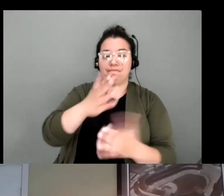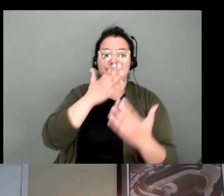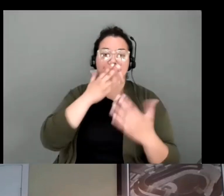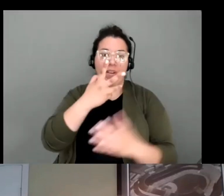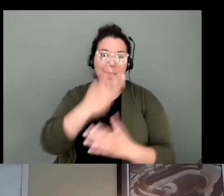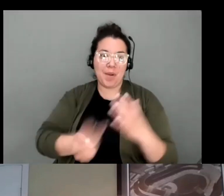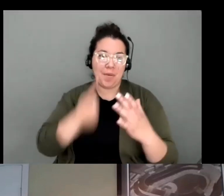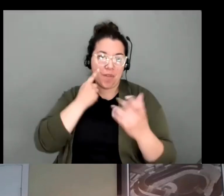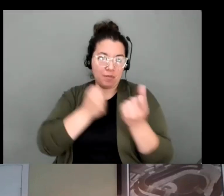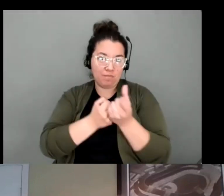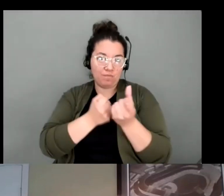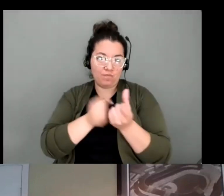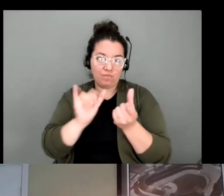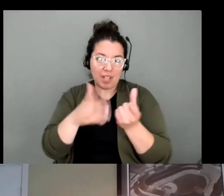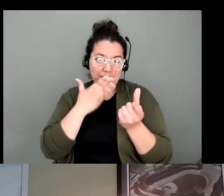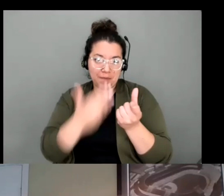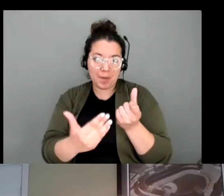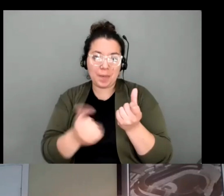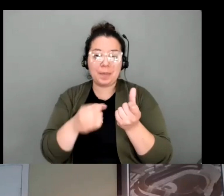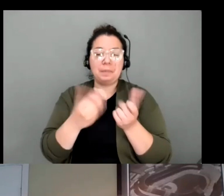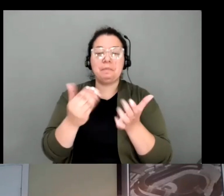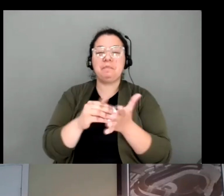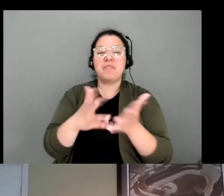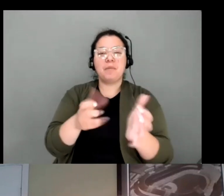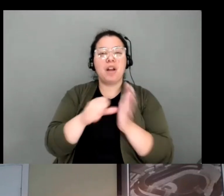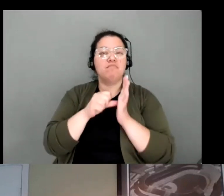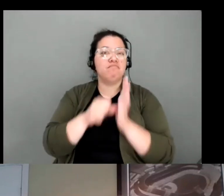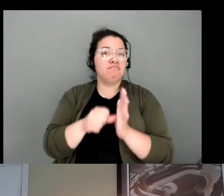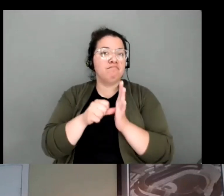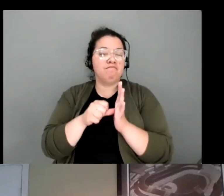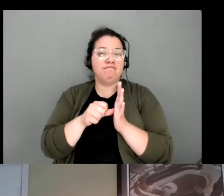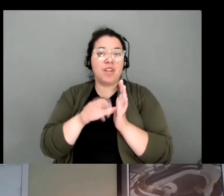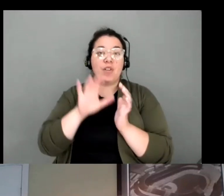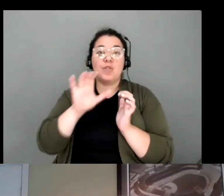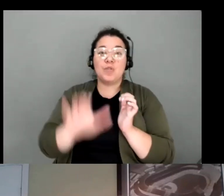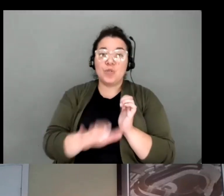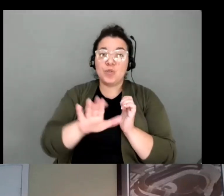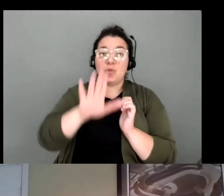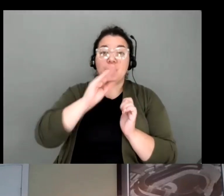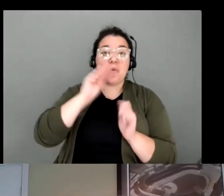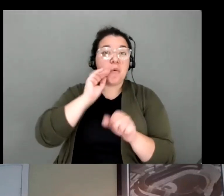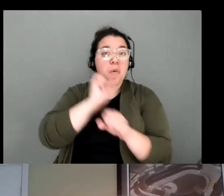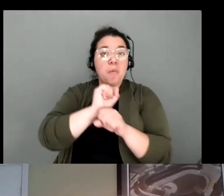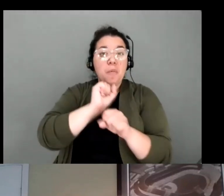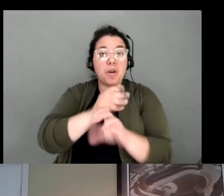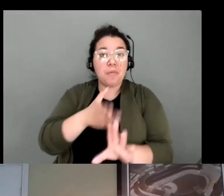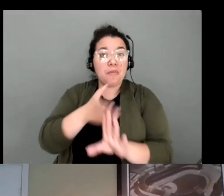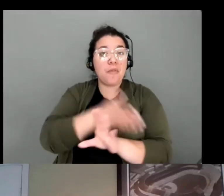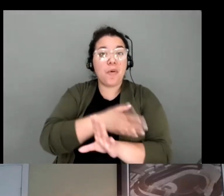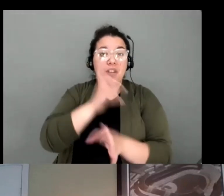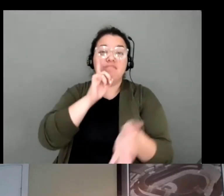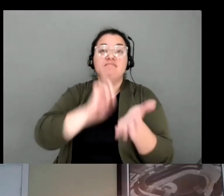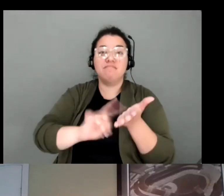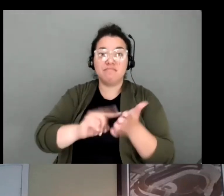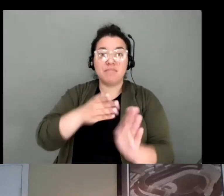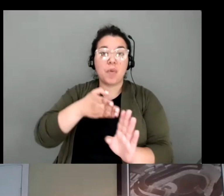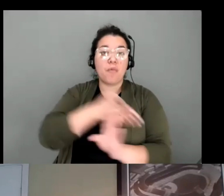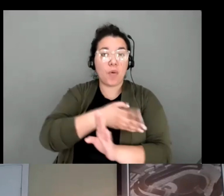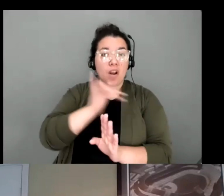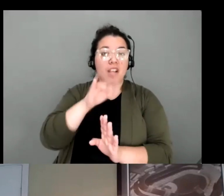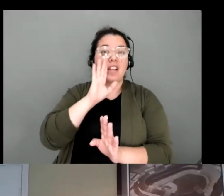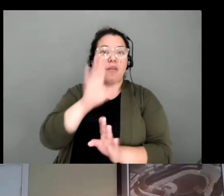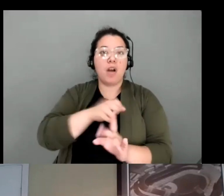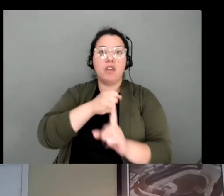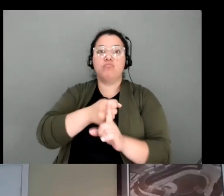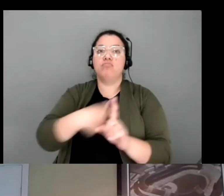for doing that. And again, we're just always stressing to students the power of doing your homework. It doesn't take very long to do, but it makes a big difference in